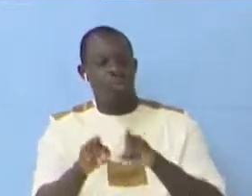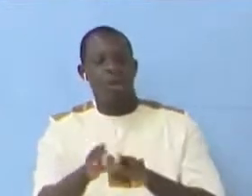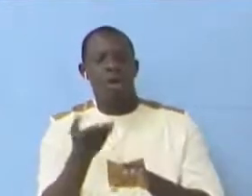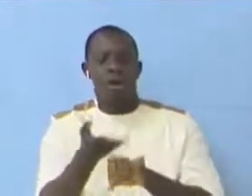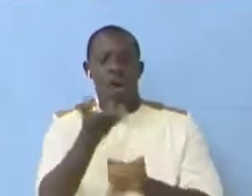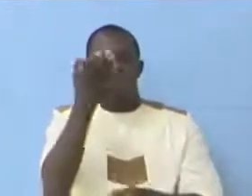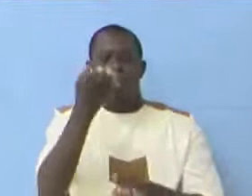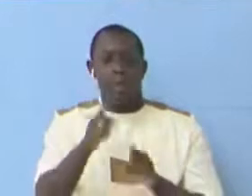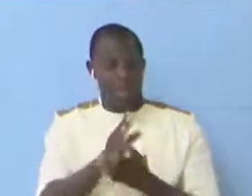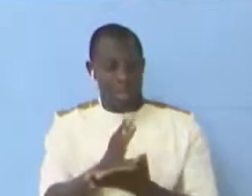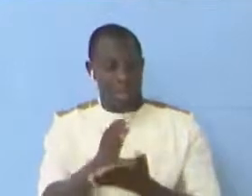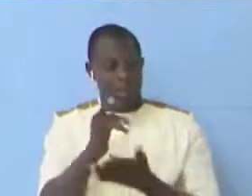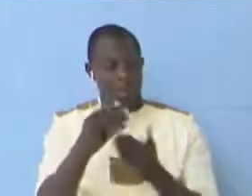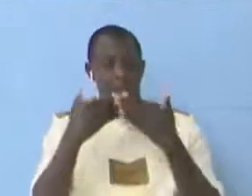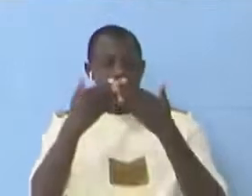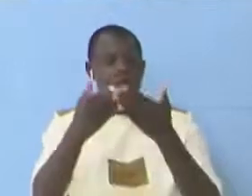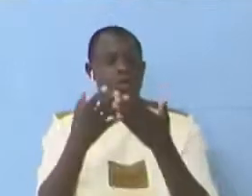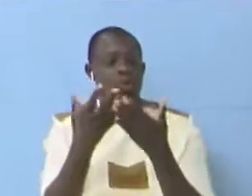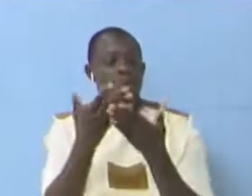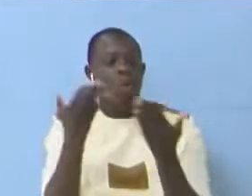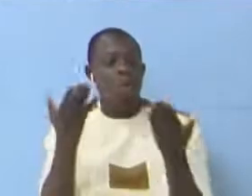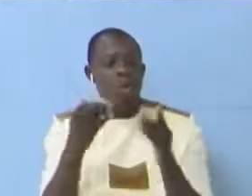coming from the top to the bottom.